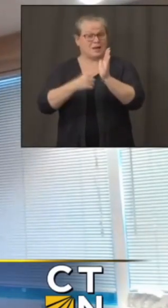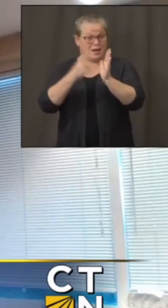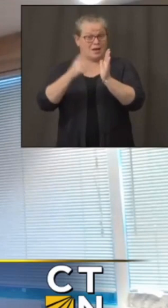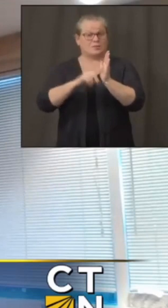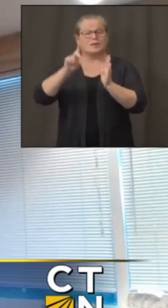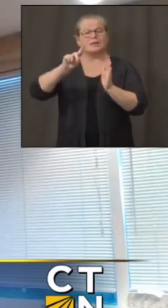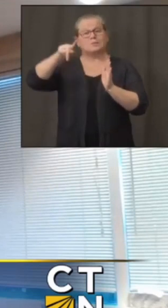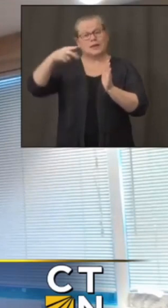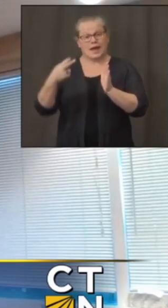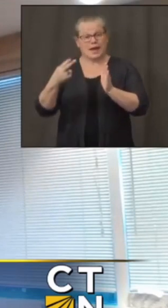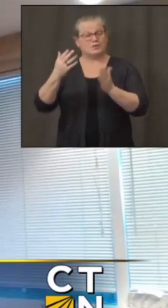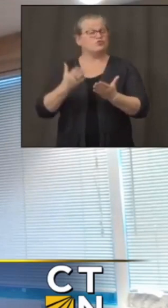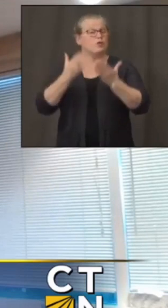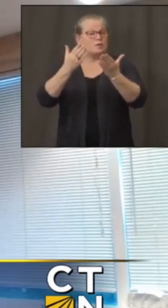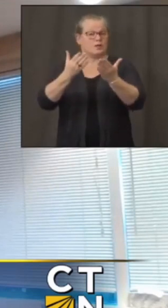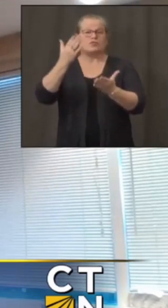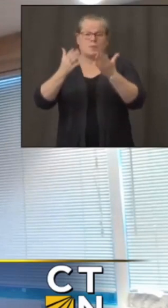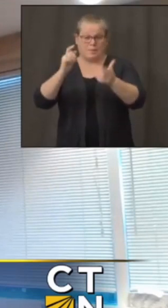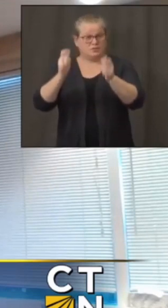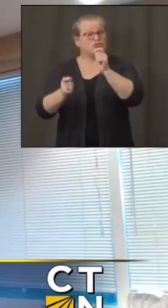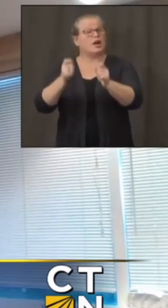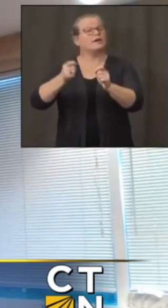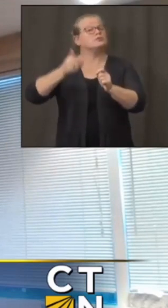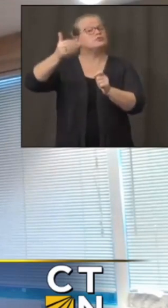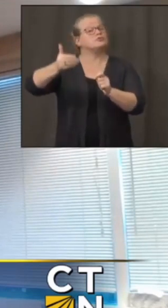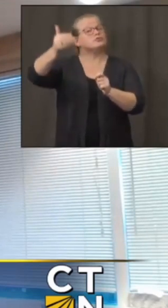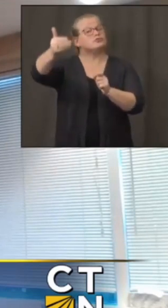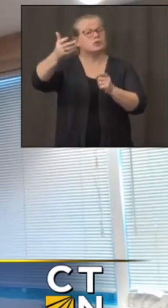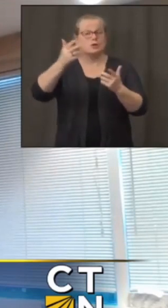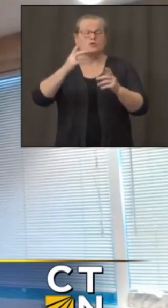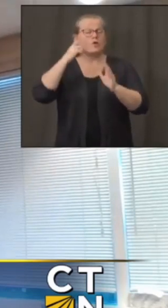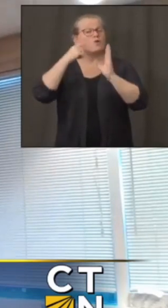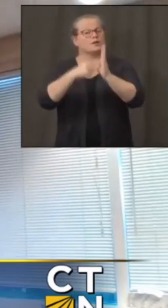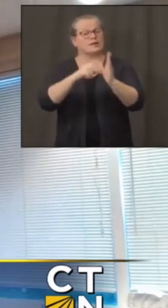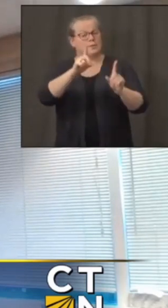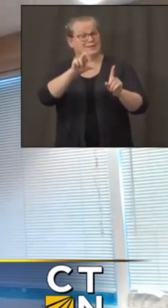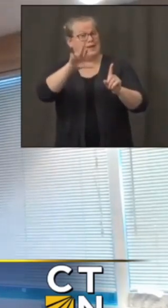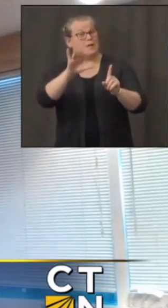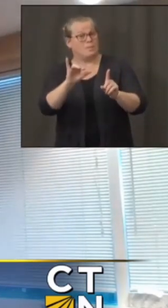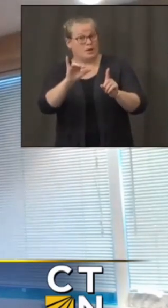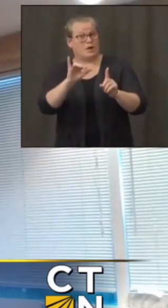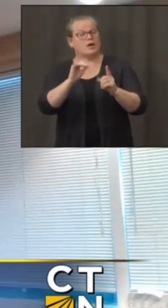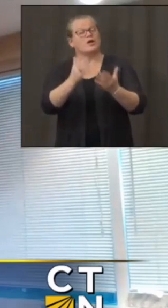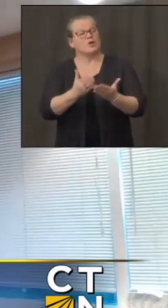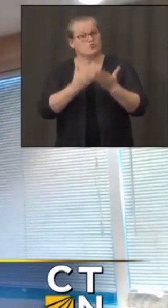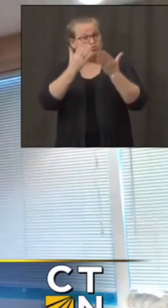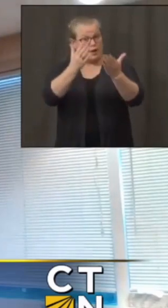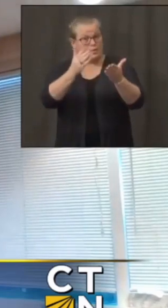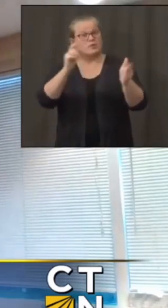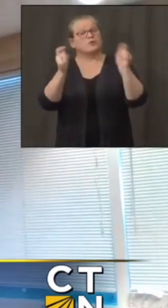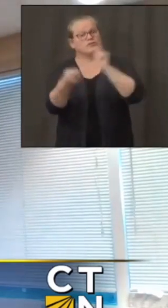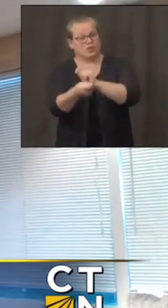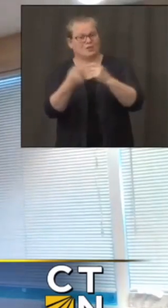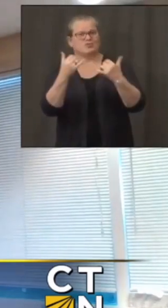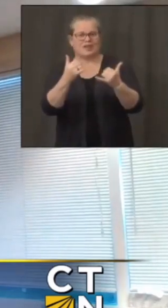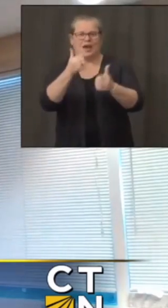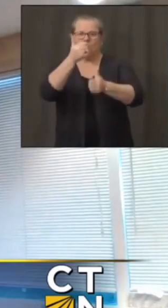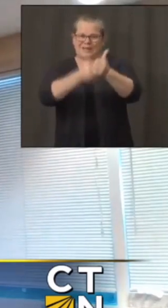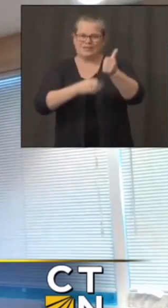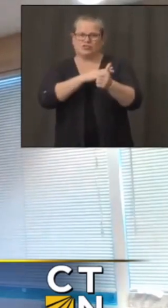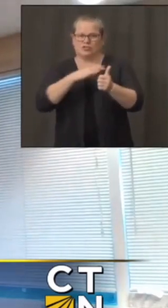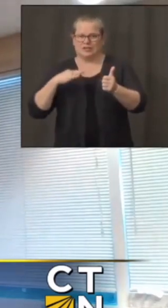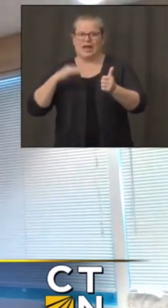our recommendations for Danbury to have every staff member tested every week. We are also going to be